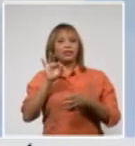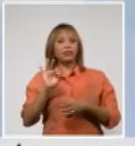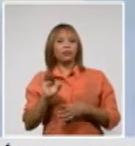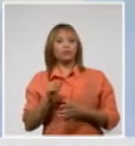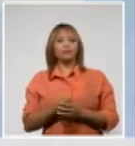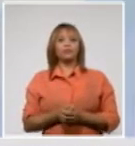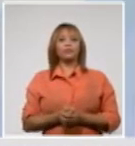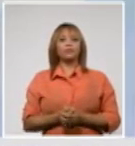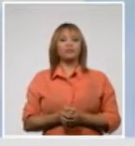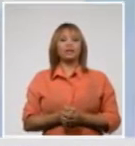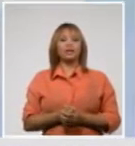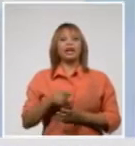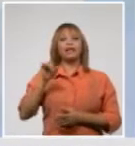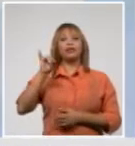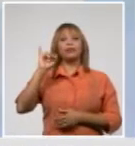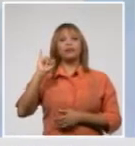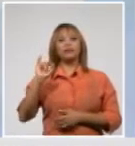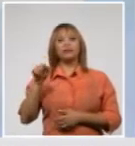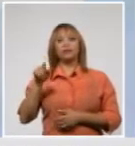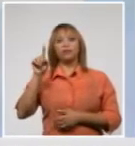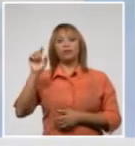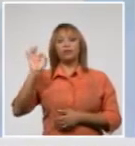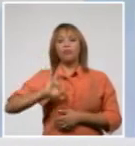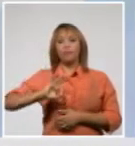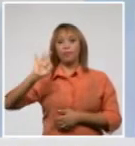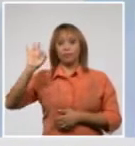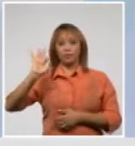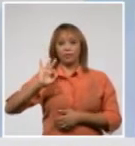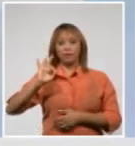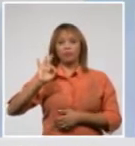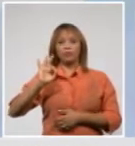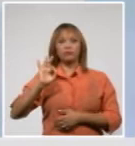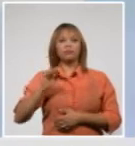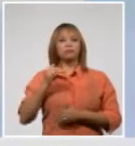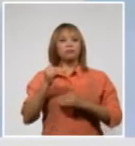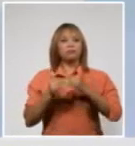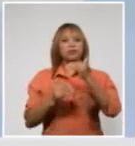546 of the 568, or